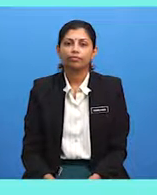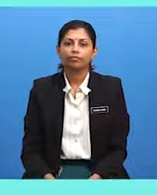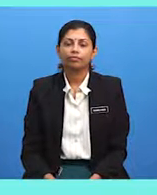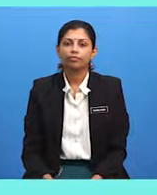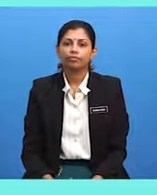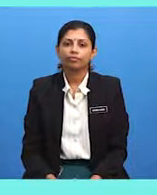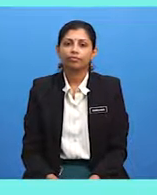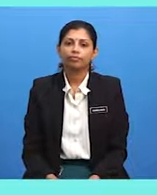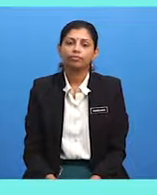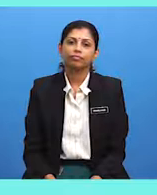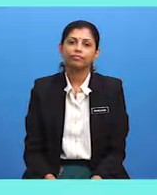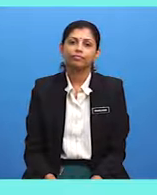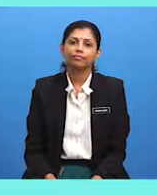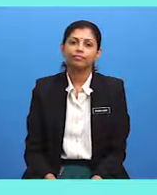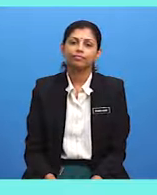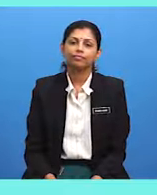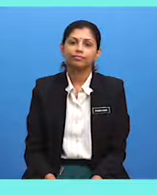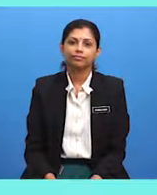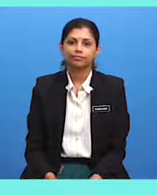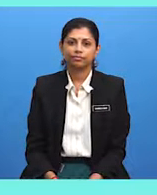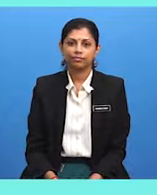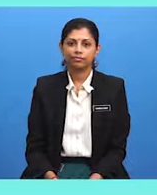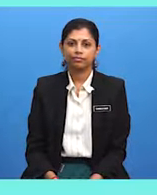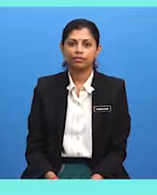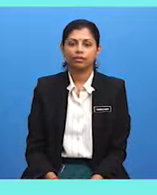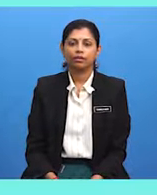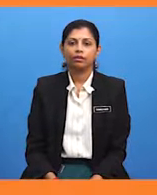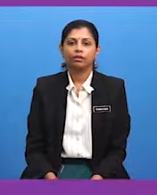worry about accents you're unfamiliar with.